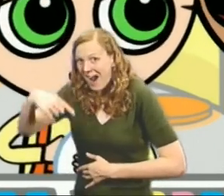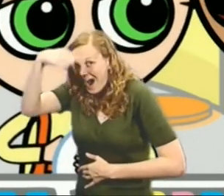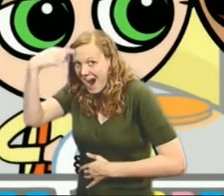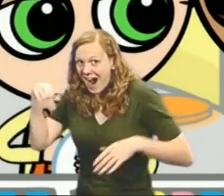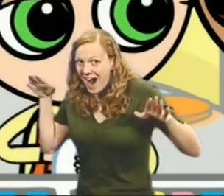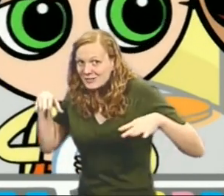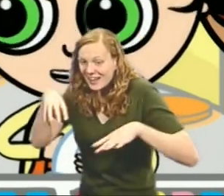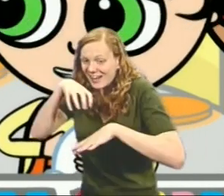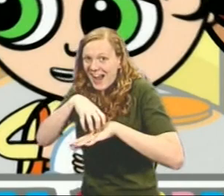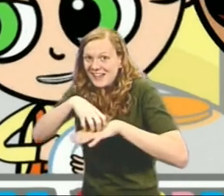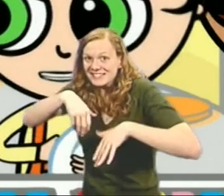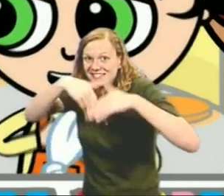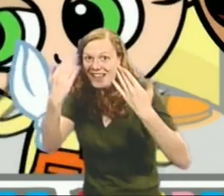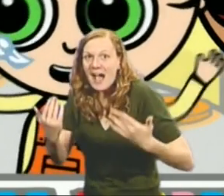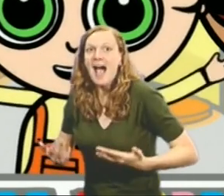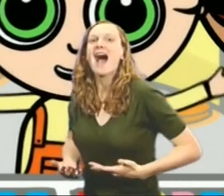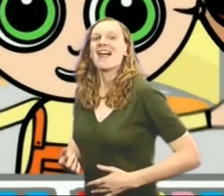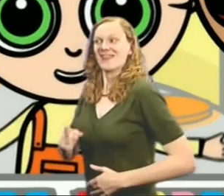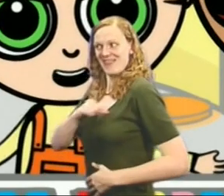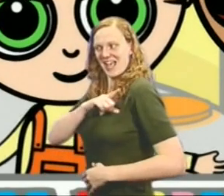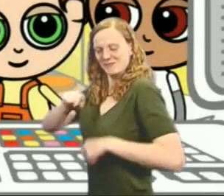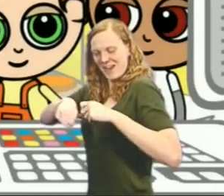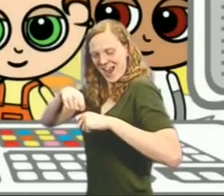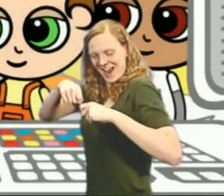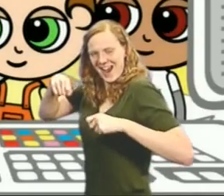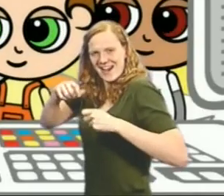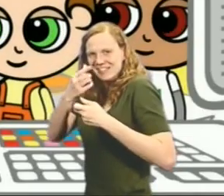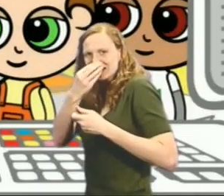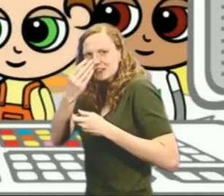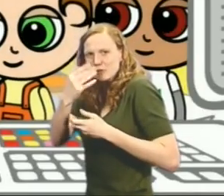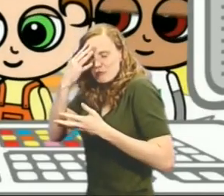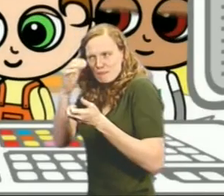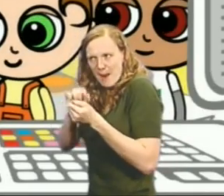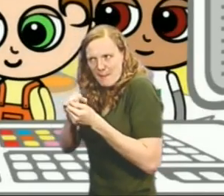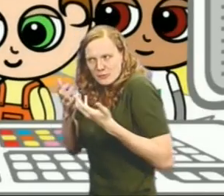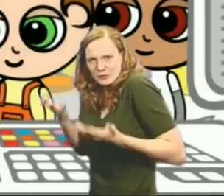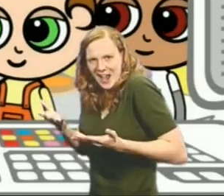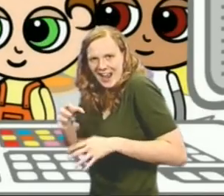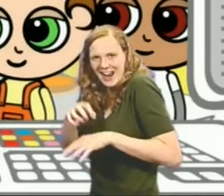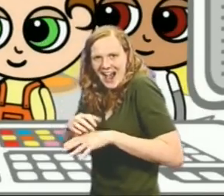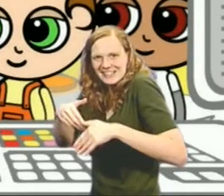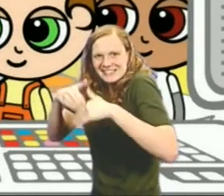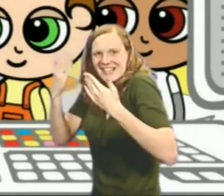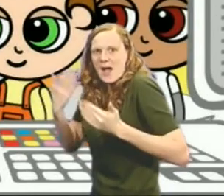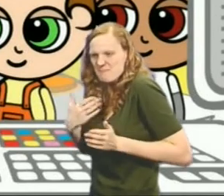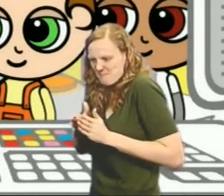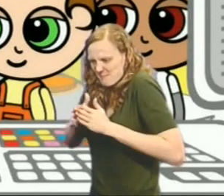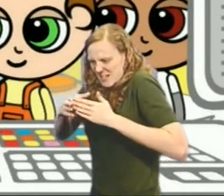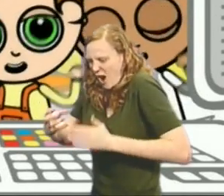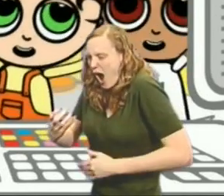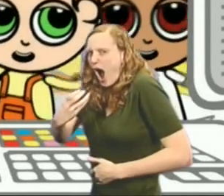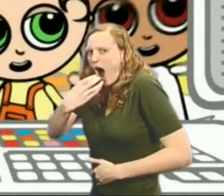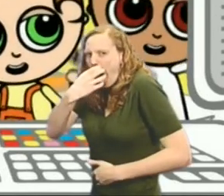I tied the knot, to remind me that it's Angel Cake Day. You all deserve an extra big slice for being such good